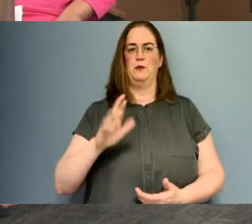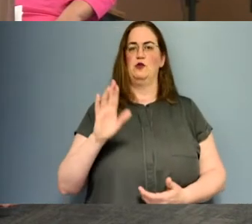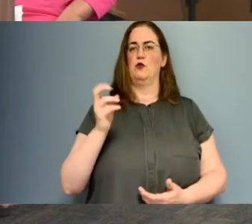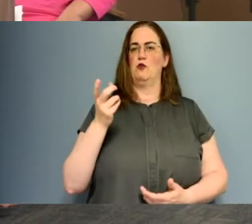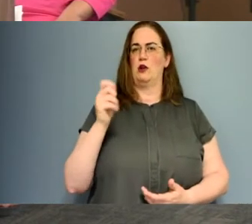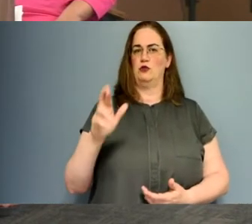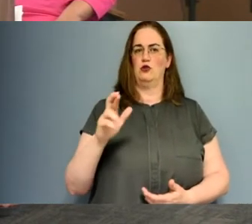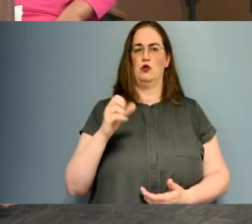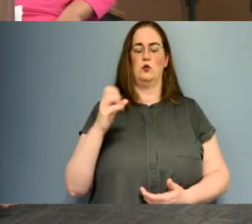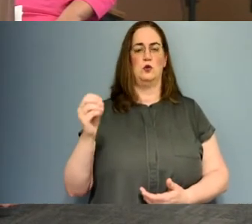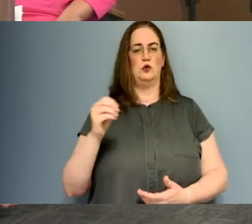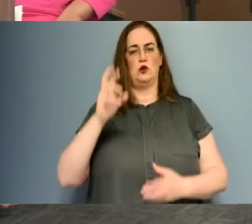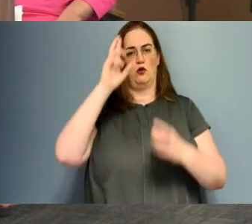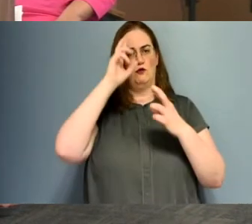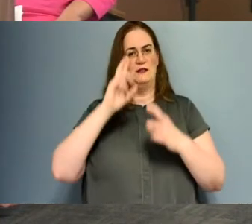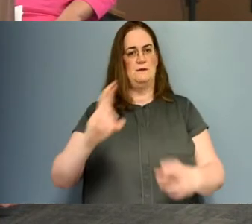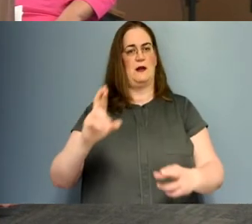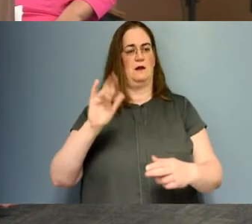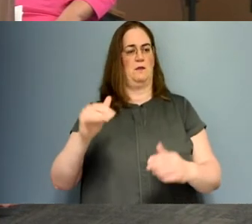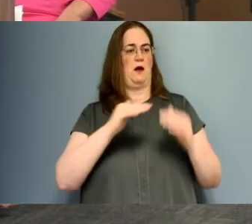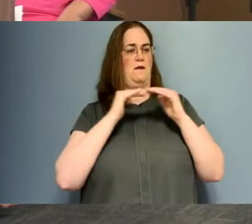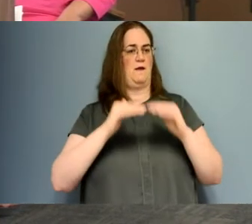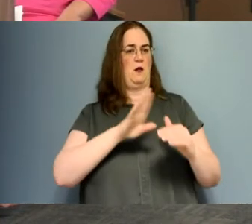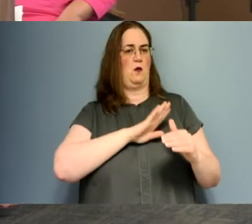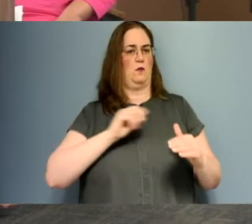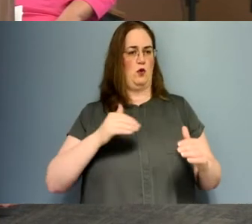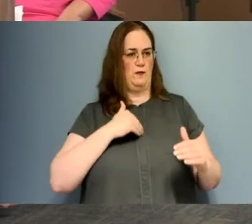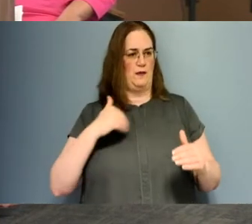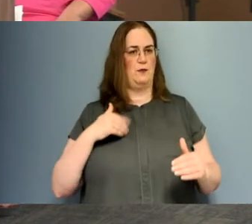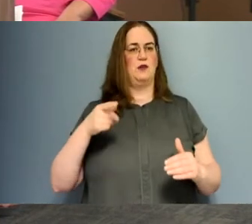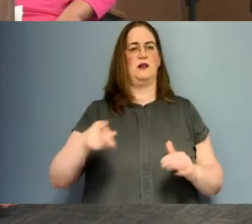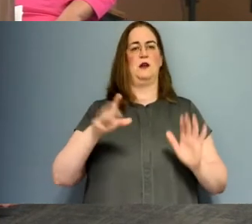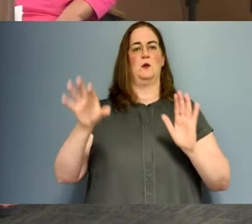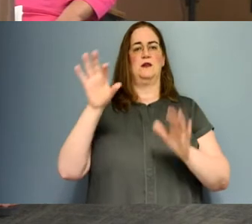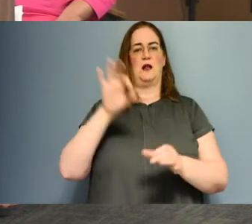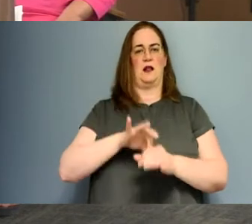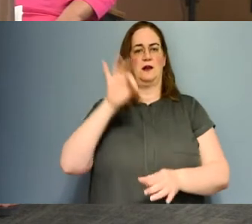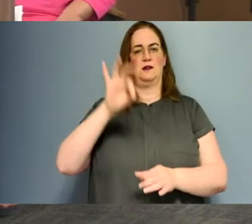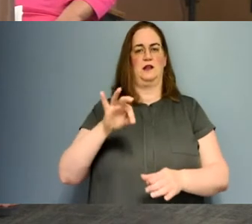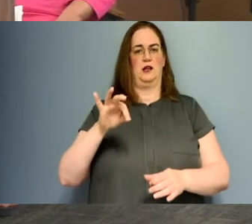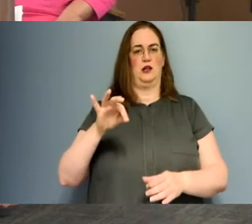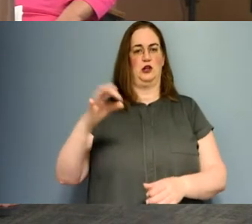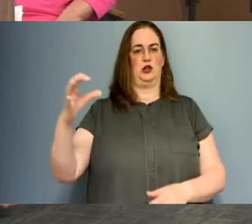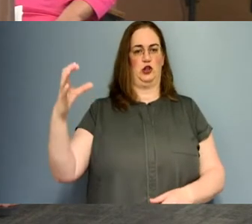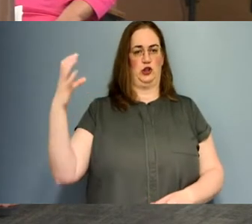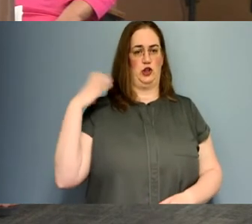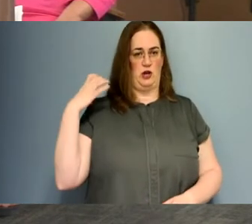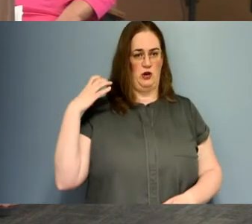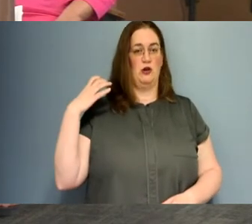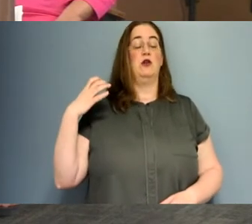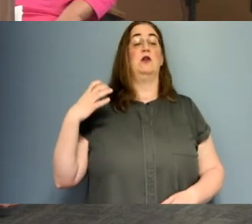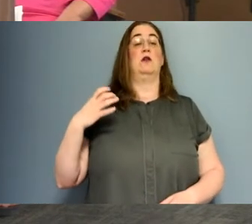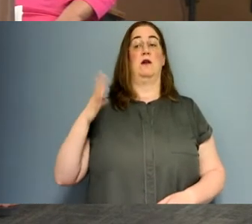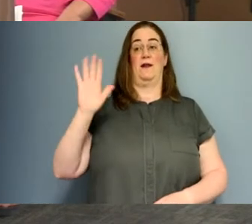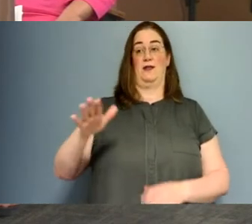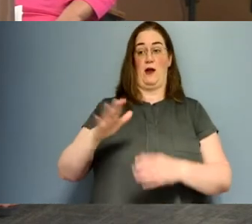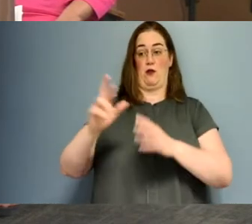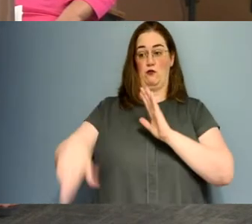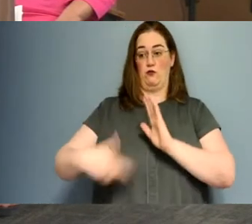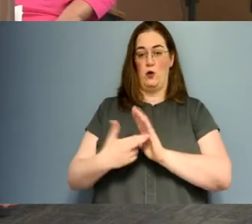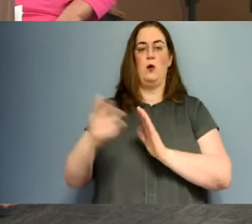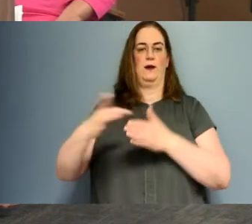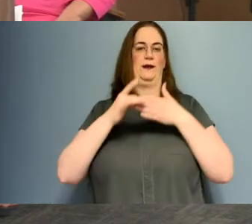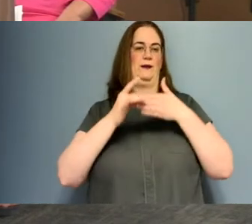was so respected by fellow board members, he was elected chairman. And in that capacity, he led